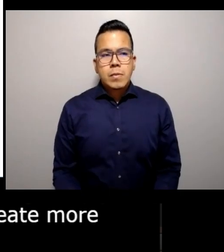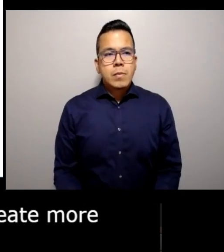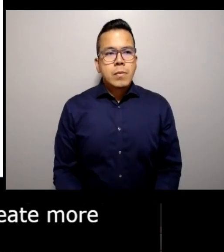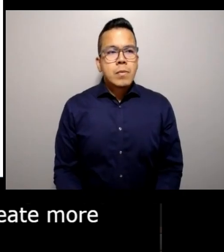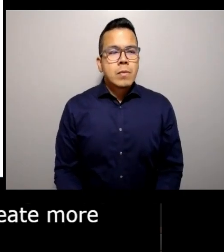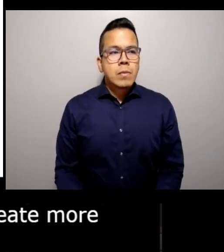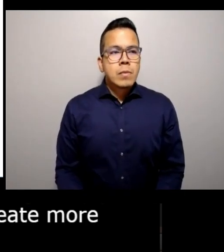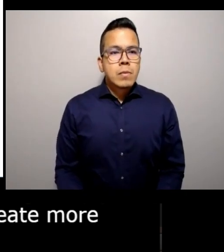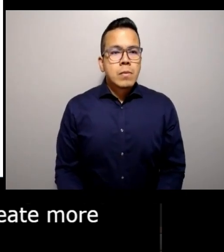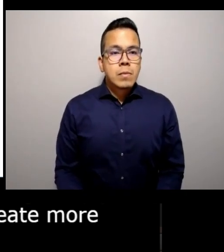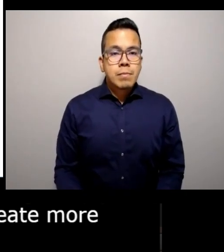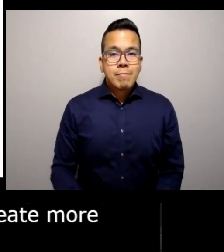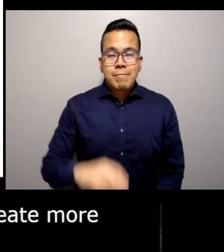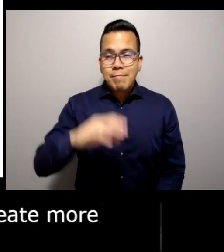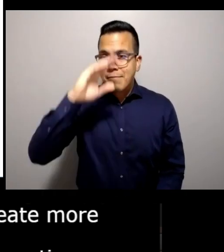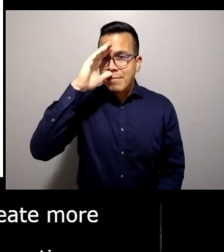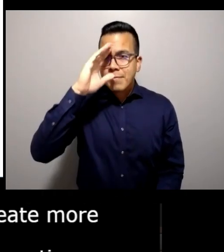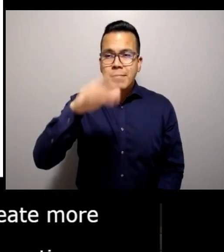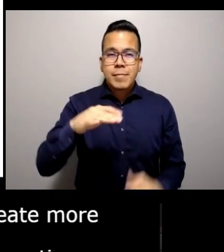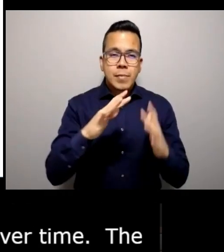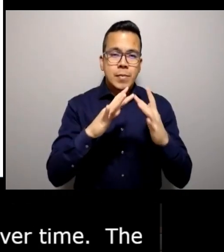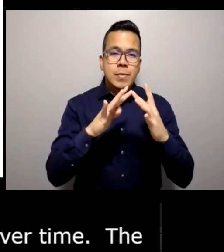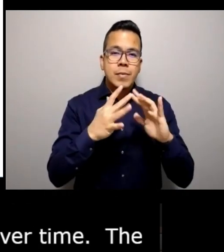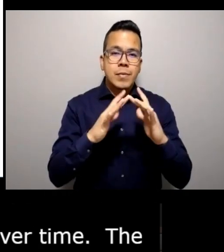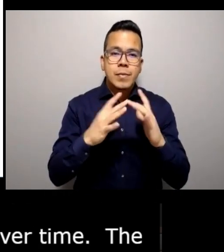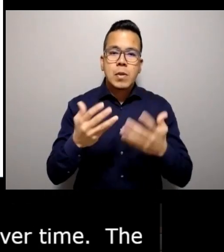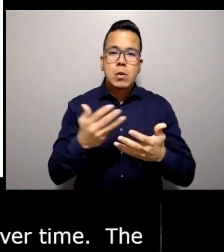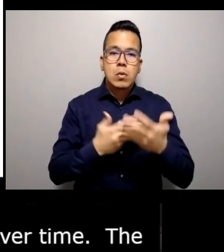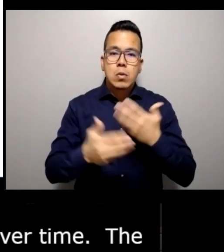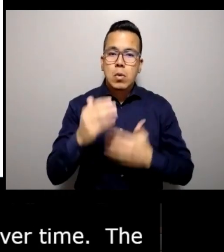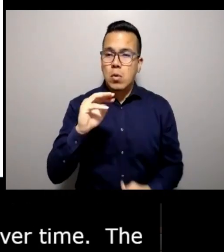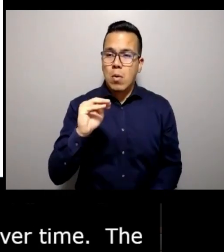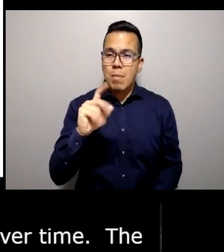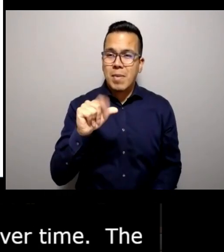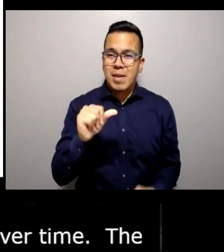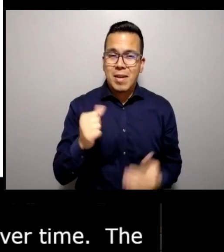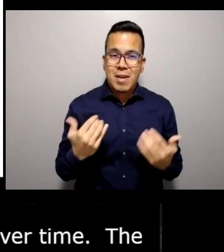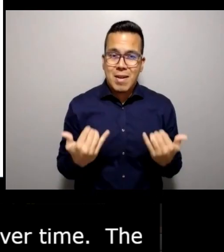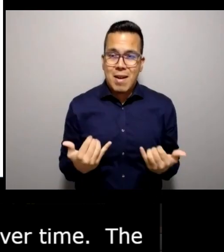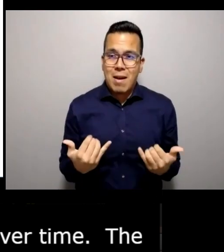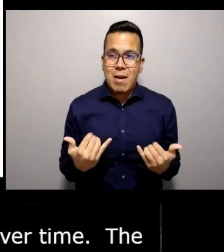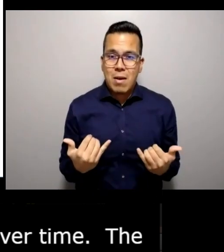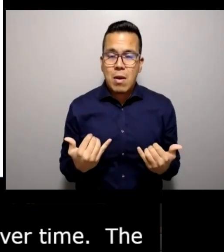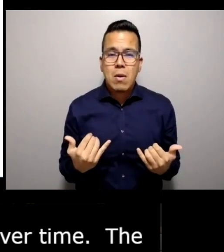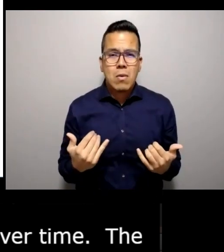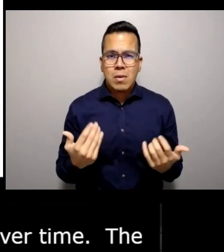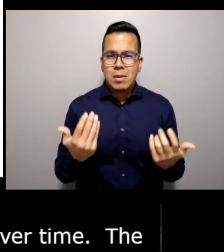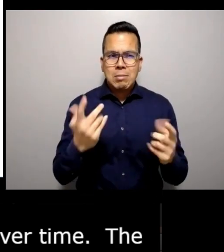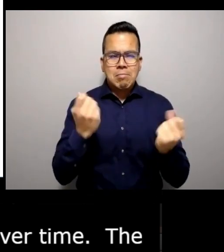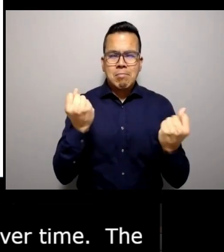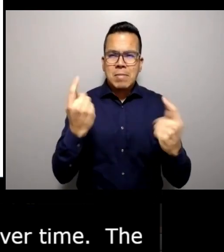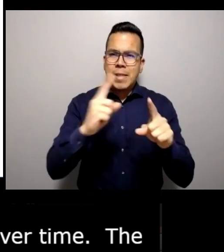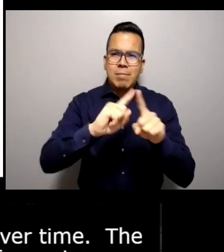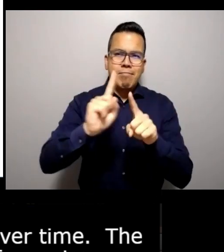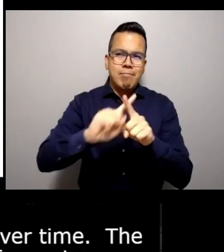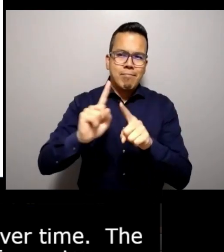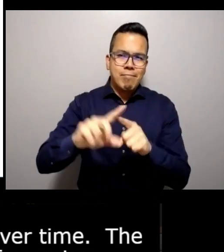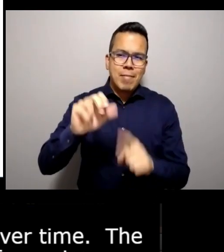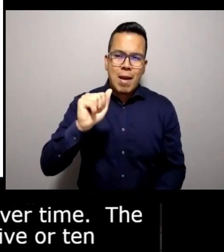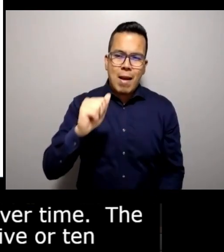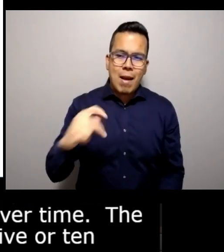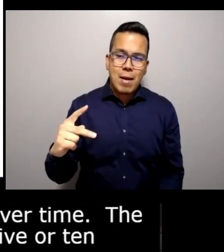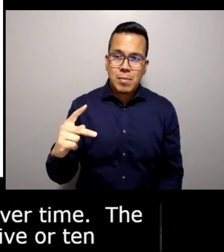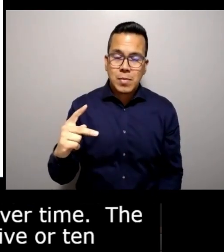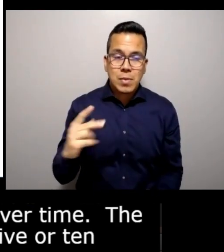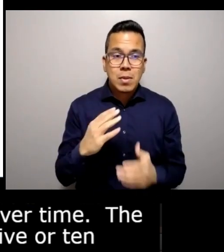The popular social media of today, some of it existed 5 or 10 years ago, some of it barely existed a year